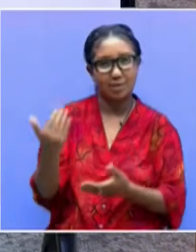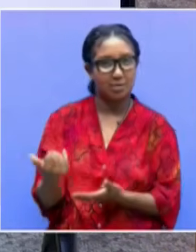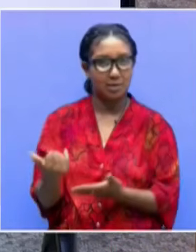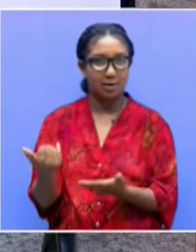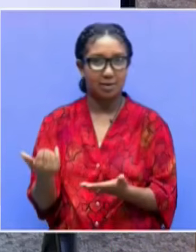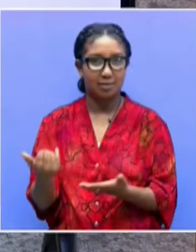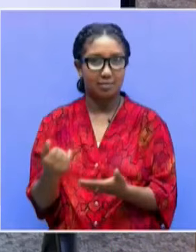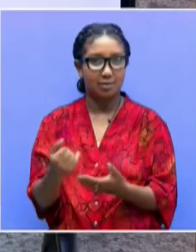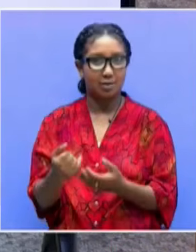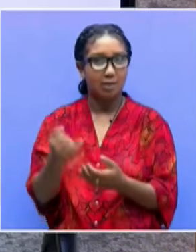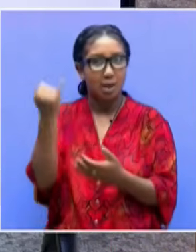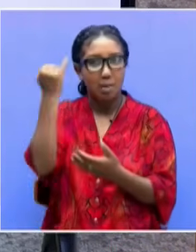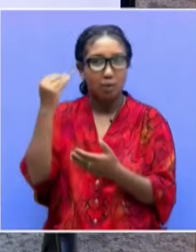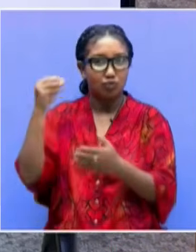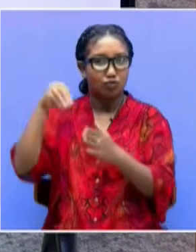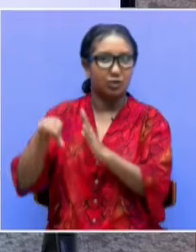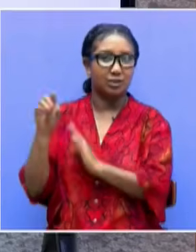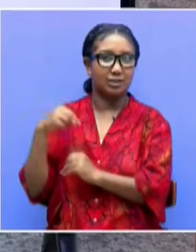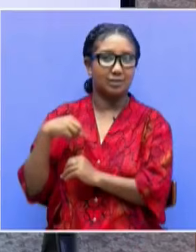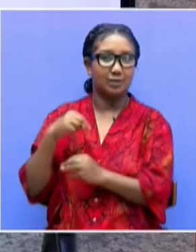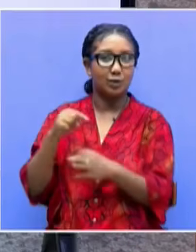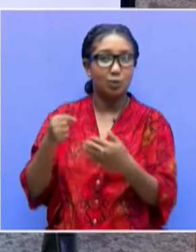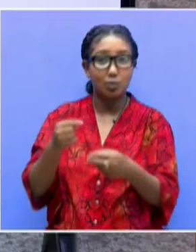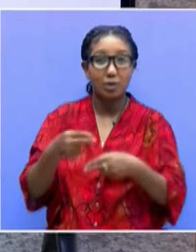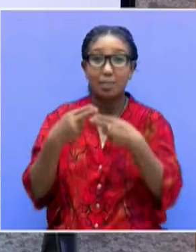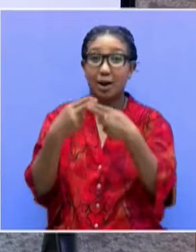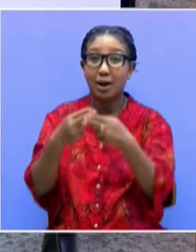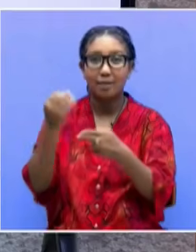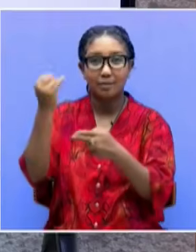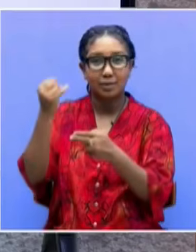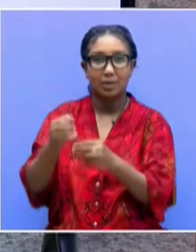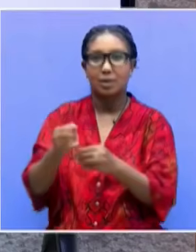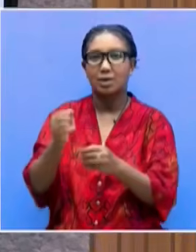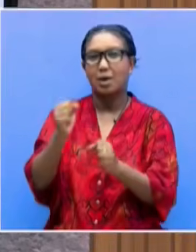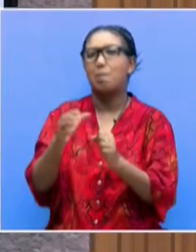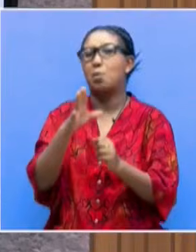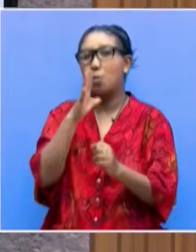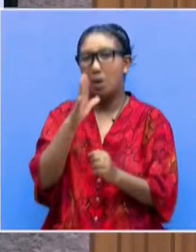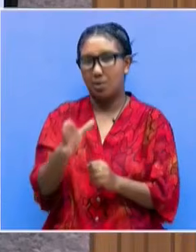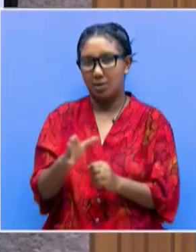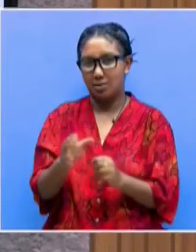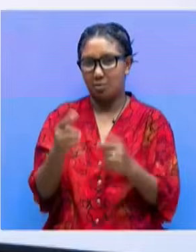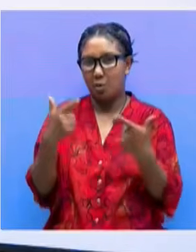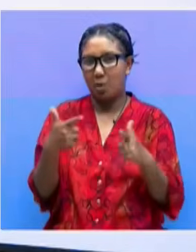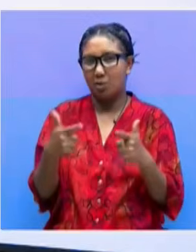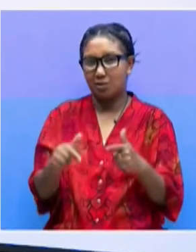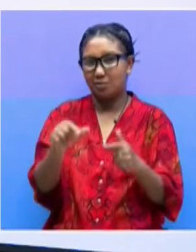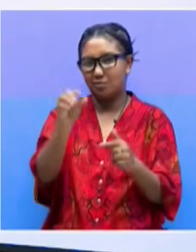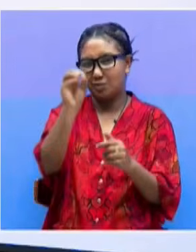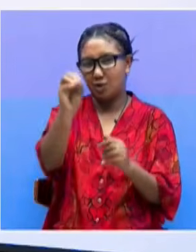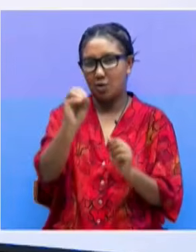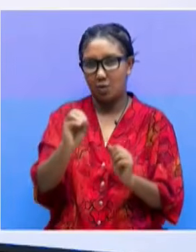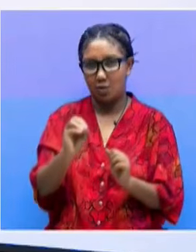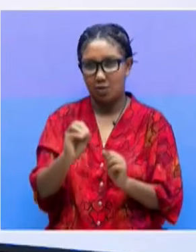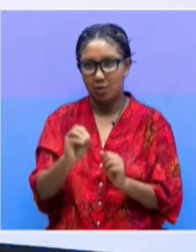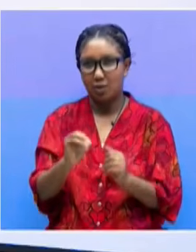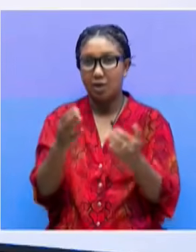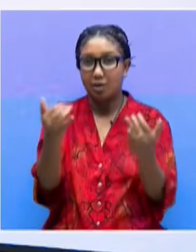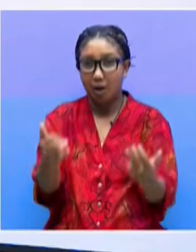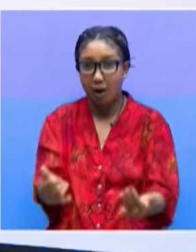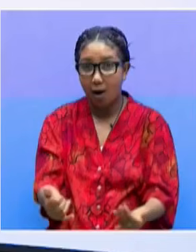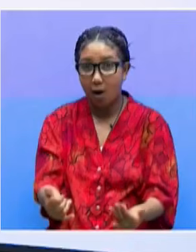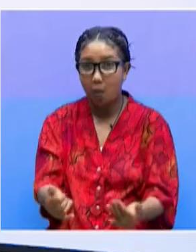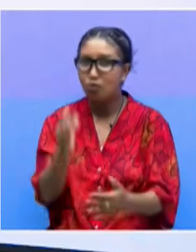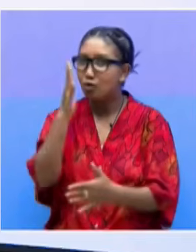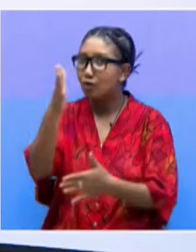is in your imagination, okay? Yeah, so that's why we call it improbable. The probability is what? 0. For now. I said